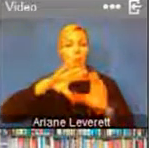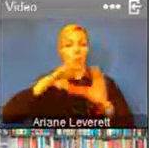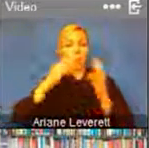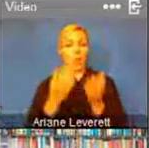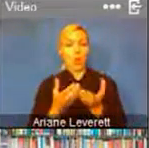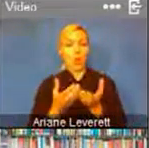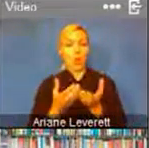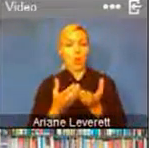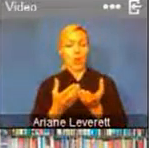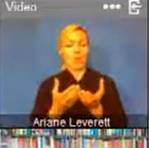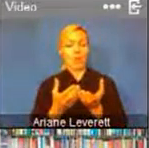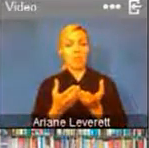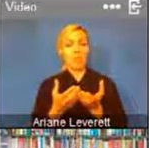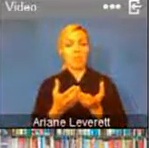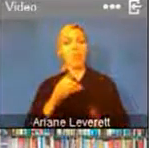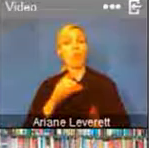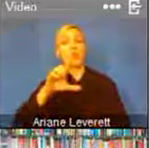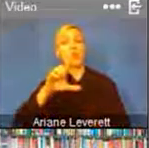He has a